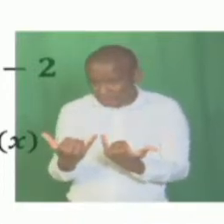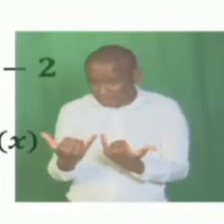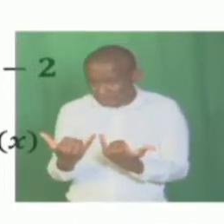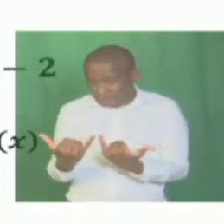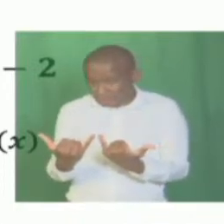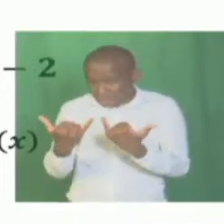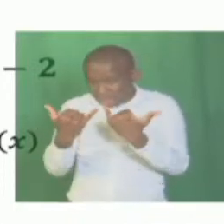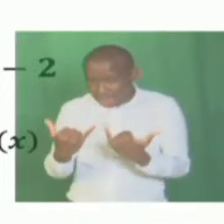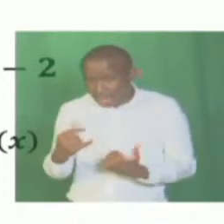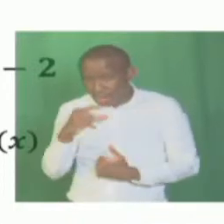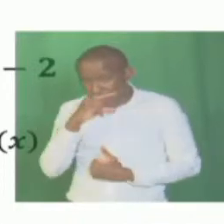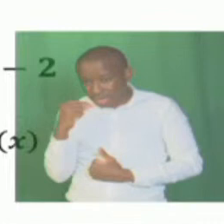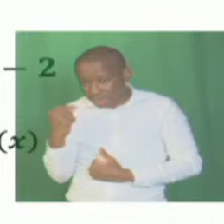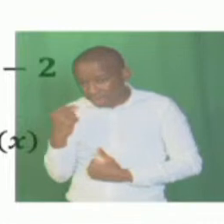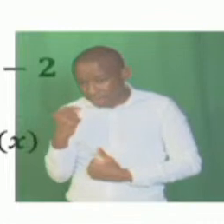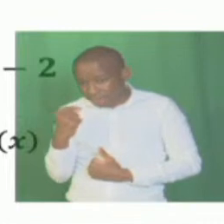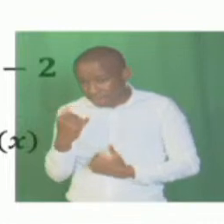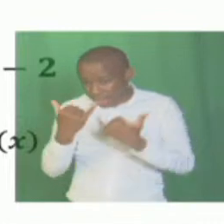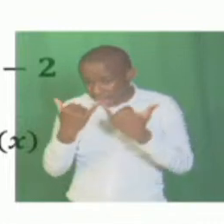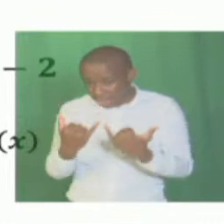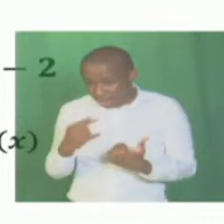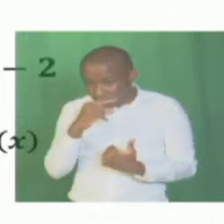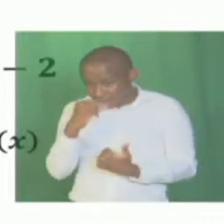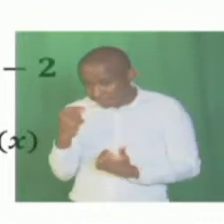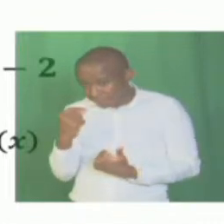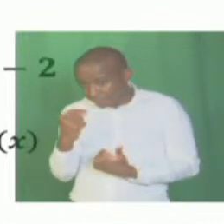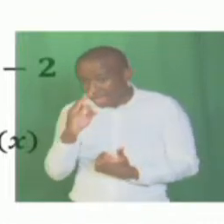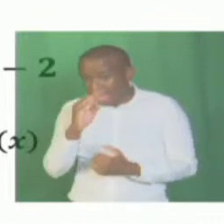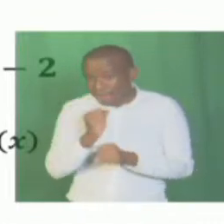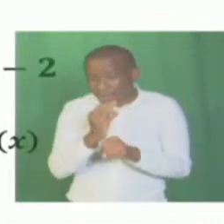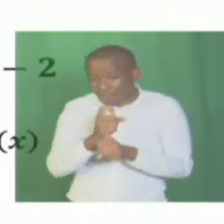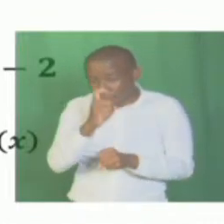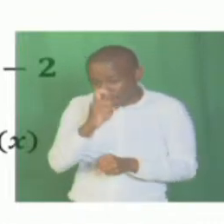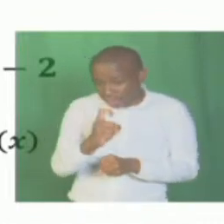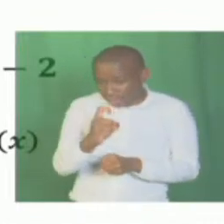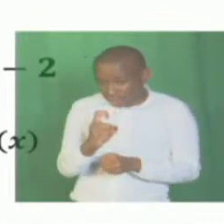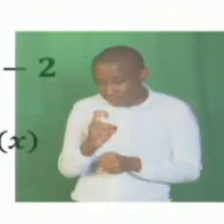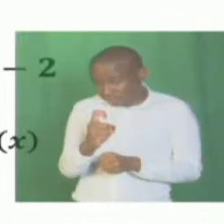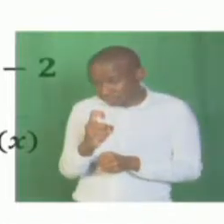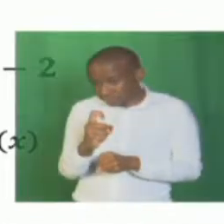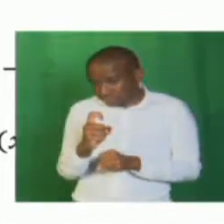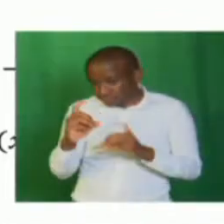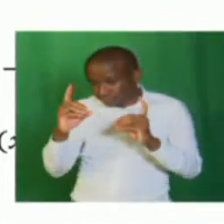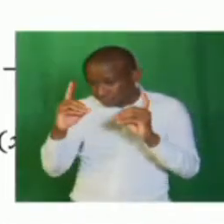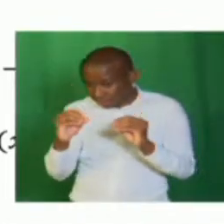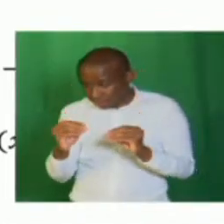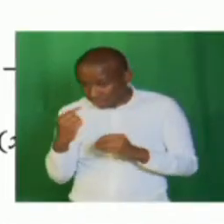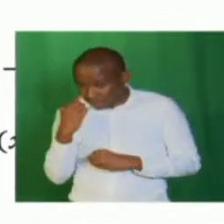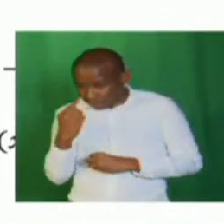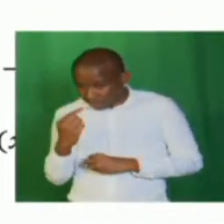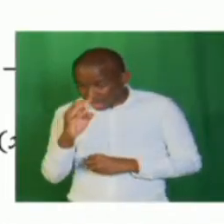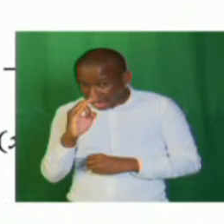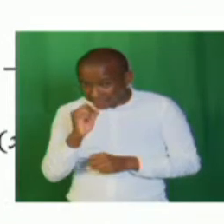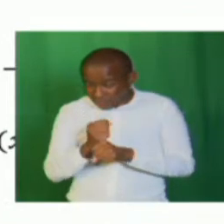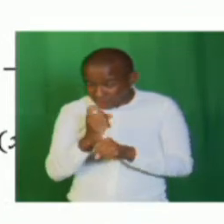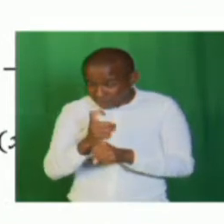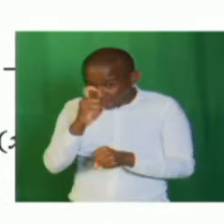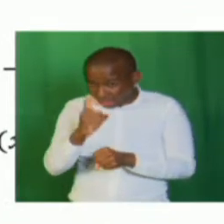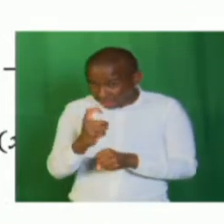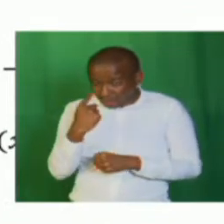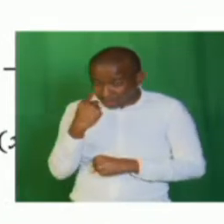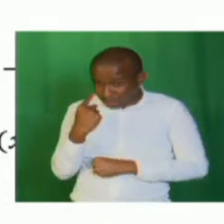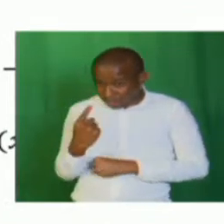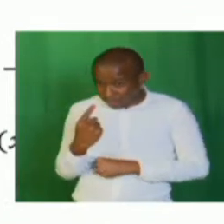to name the function f of x, what we do is we then denote the f of x. If it's the